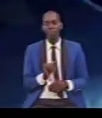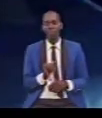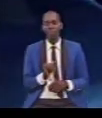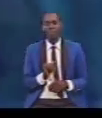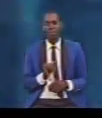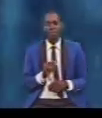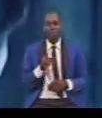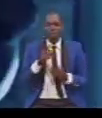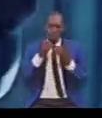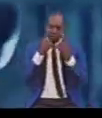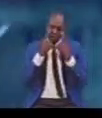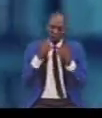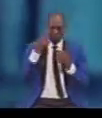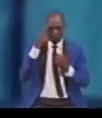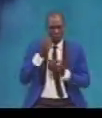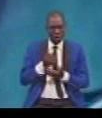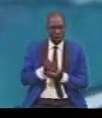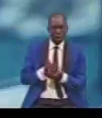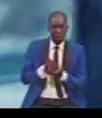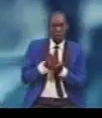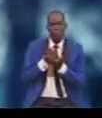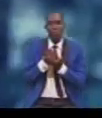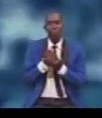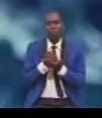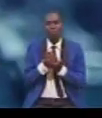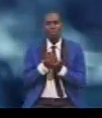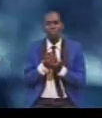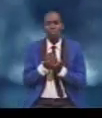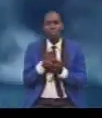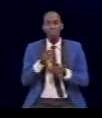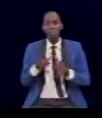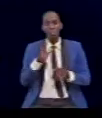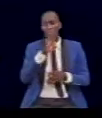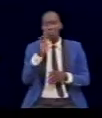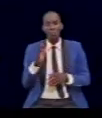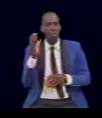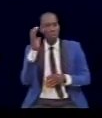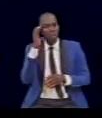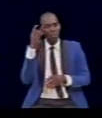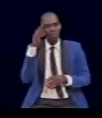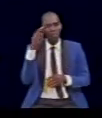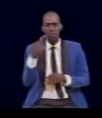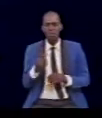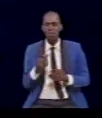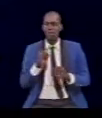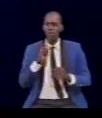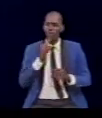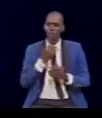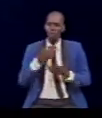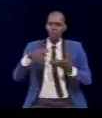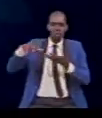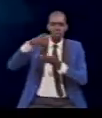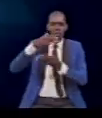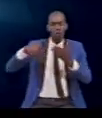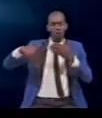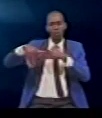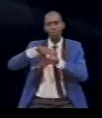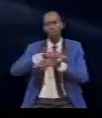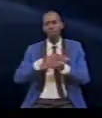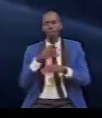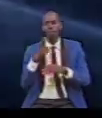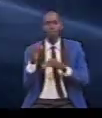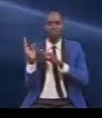He cried for help, but was never heard, for a thick cloud covered the plea.